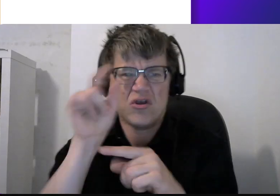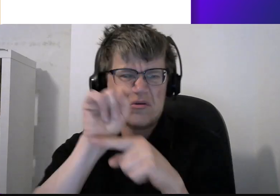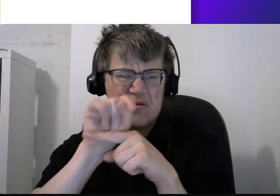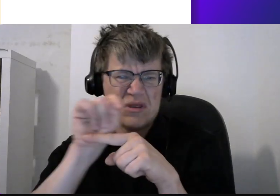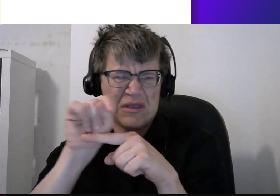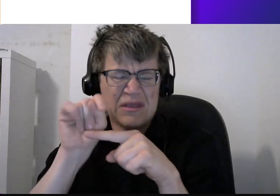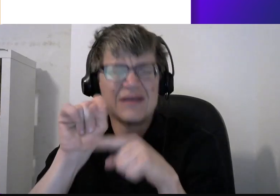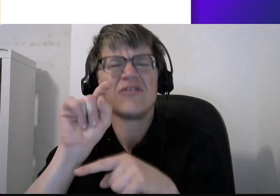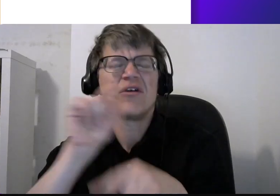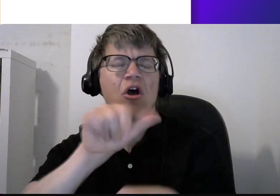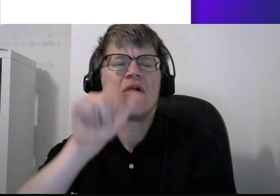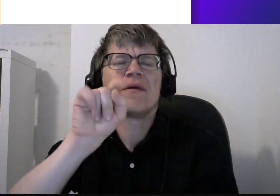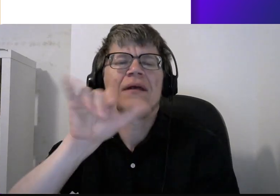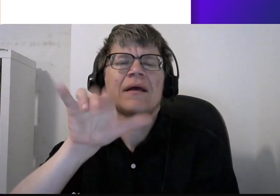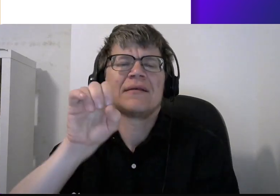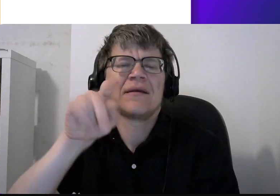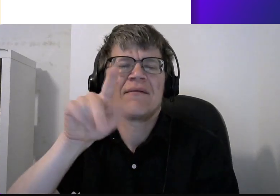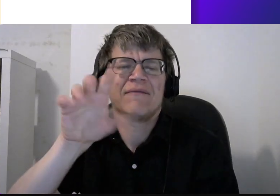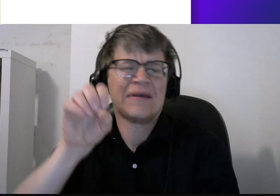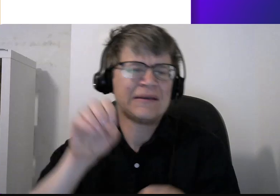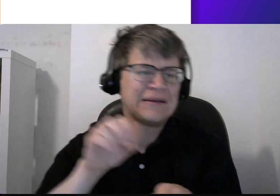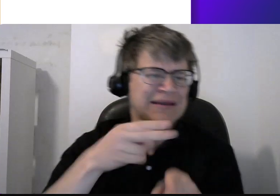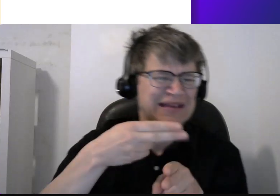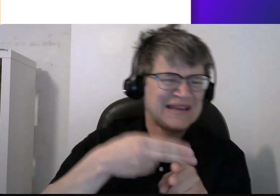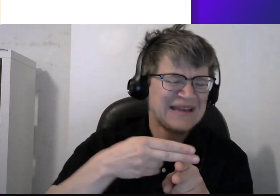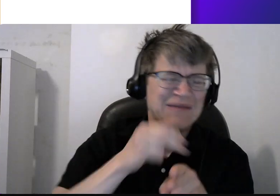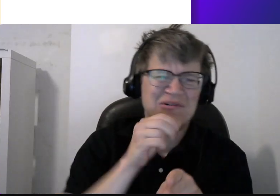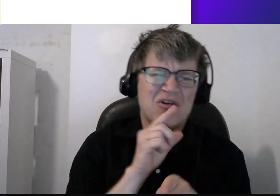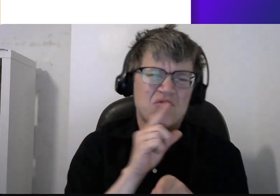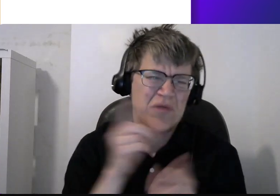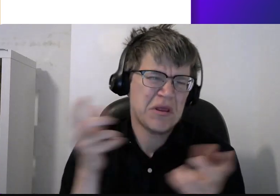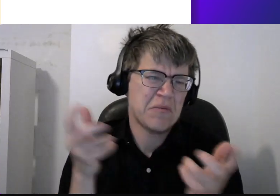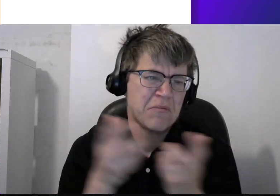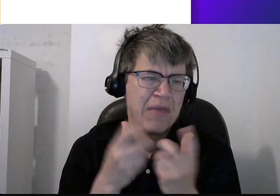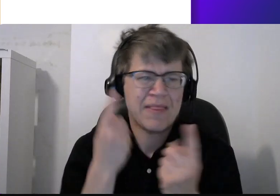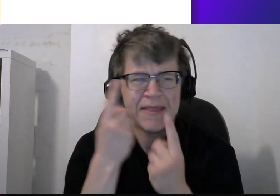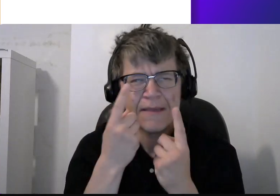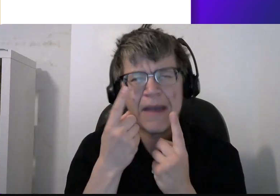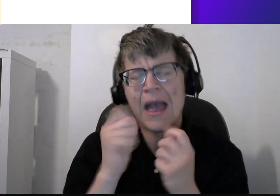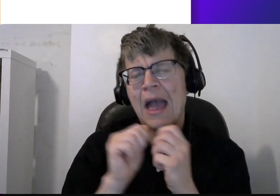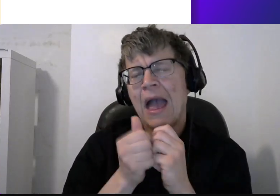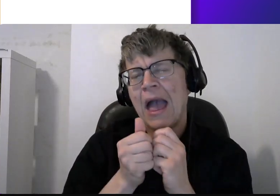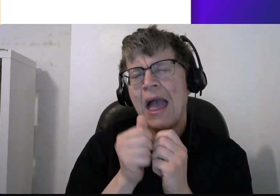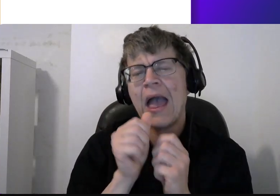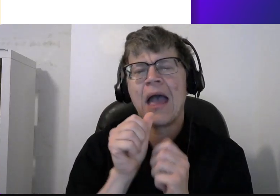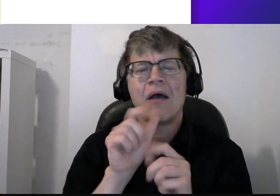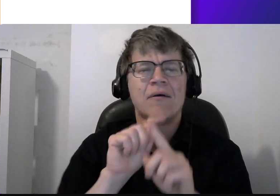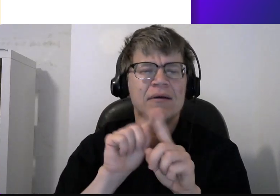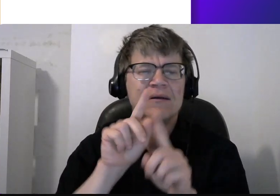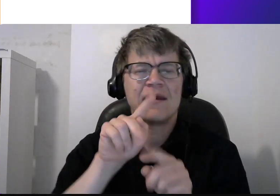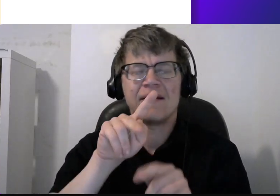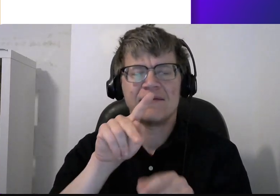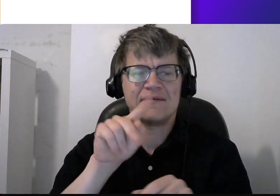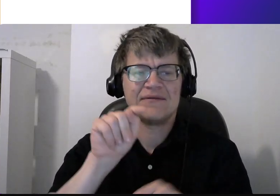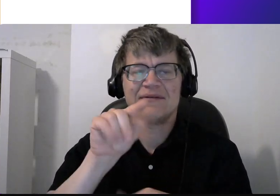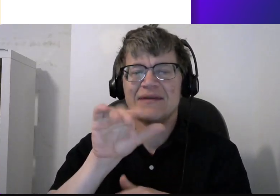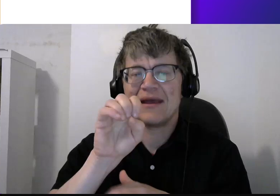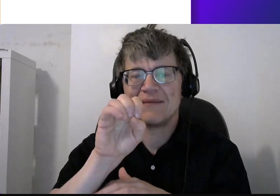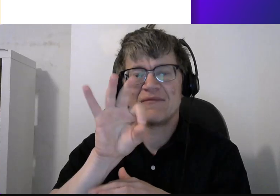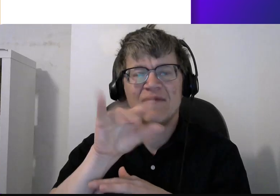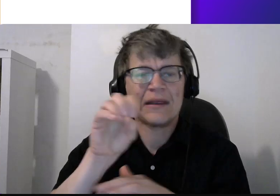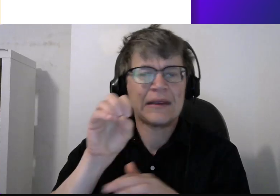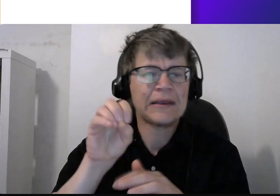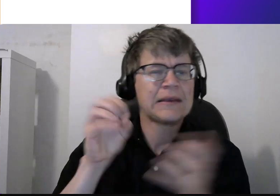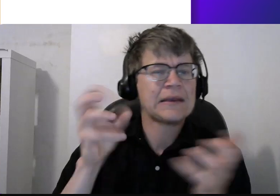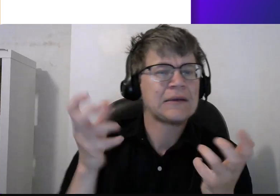main quote. So making sure that you're thinking about the pairing of the typeface, you're thinking about legibility, you're thinking about your accessibility, and make